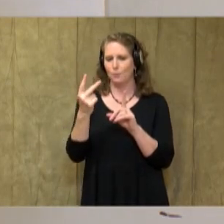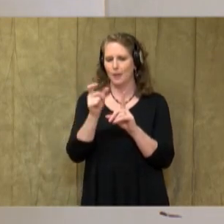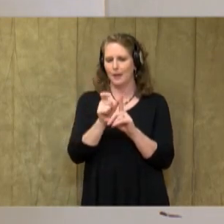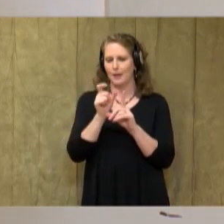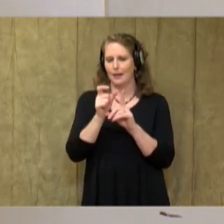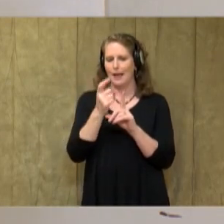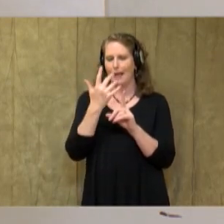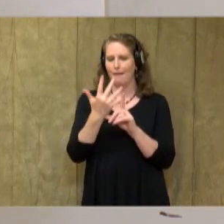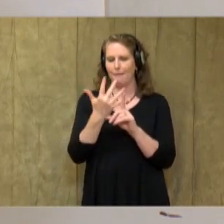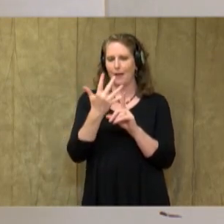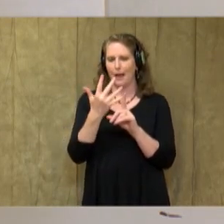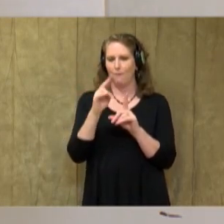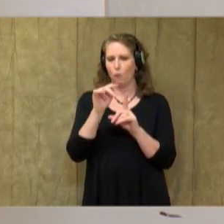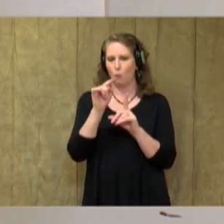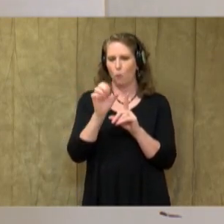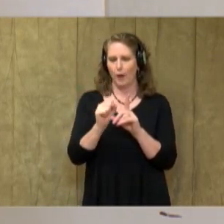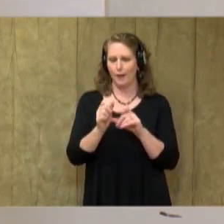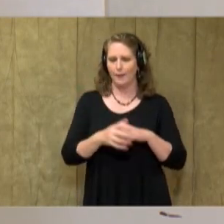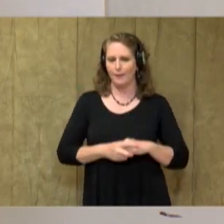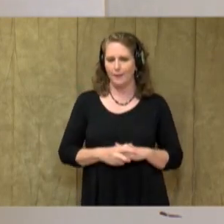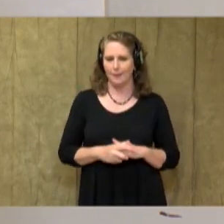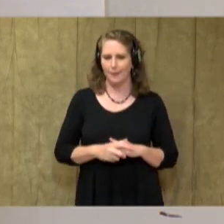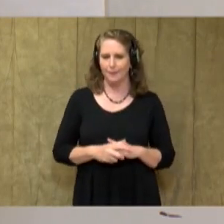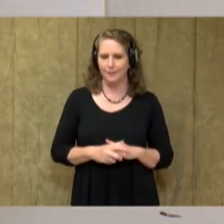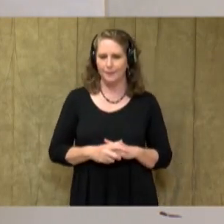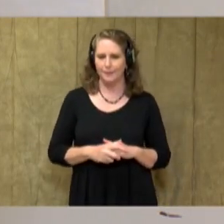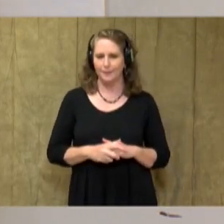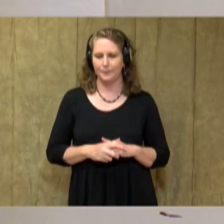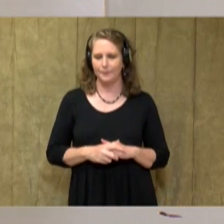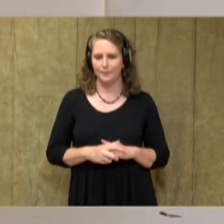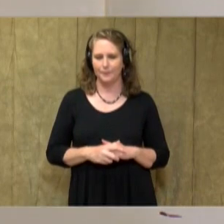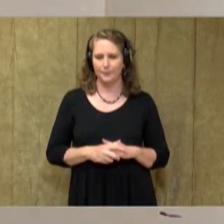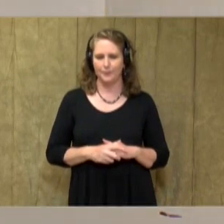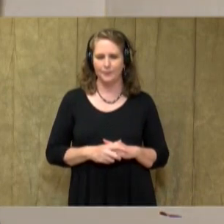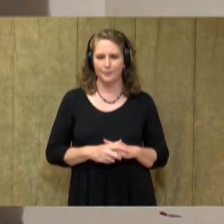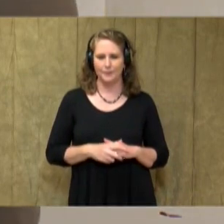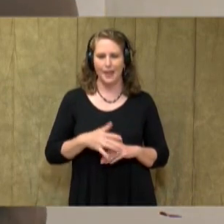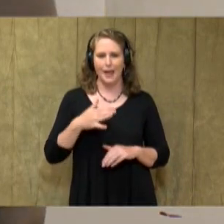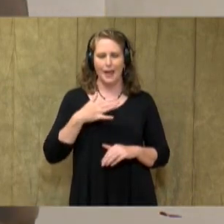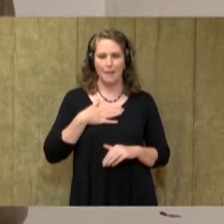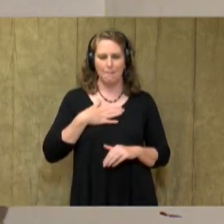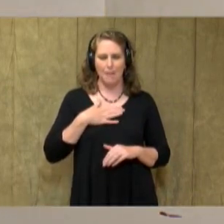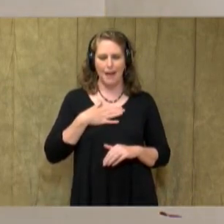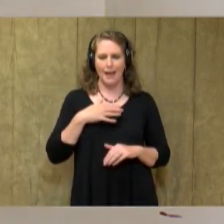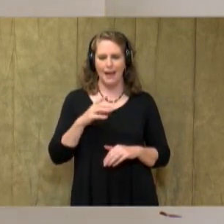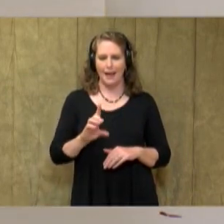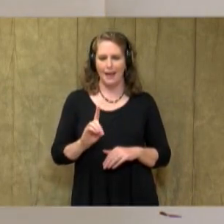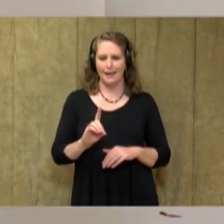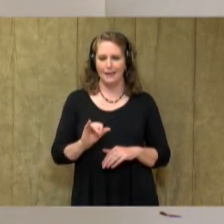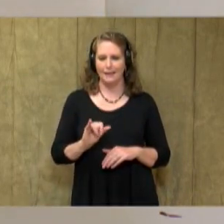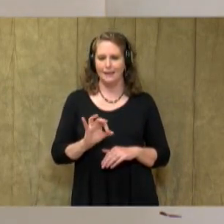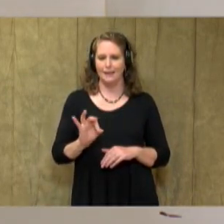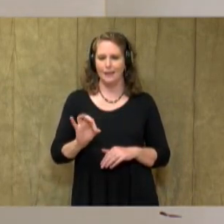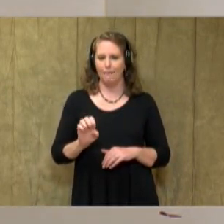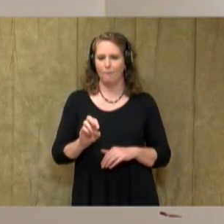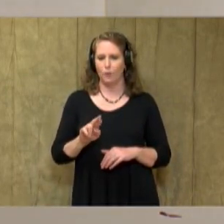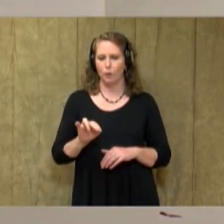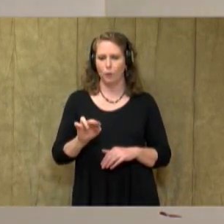and 5 ones. 1, 2, 3, 4, 5. So that means my difference